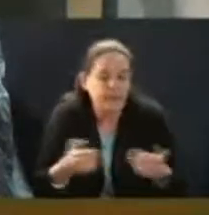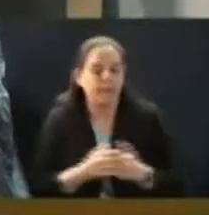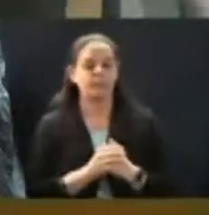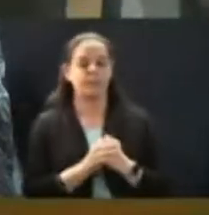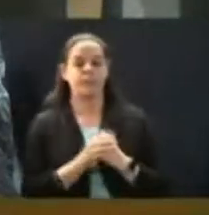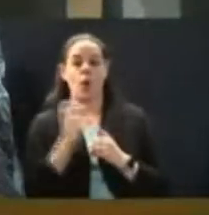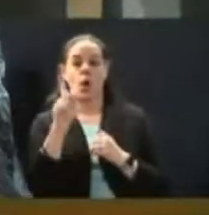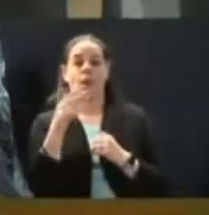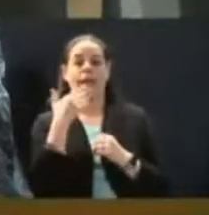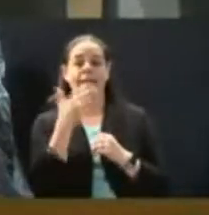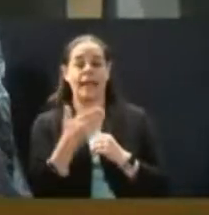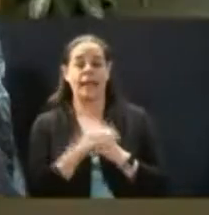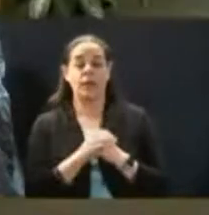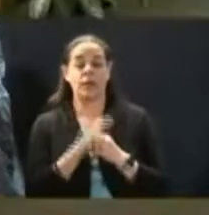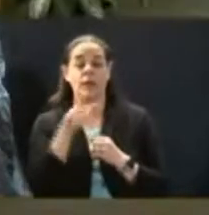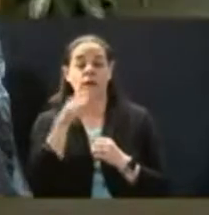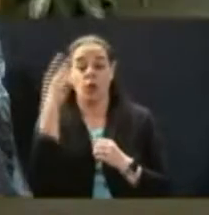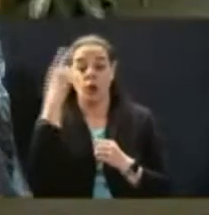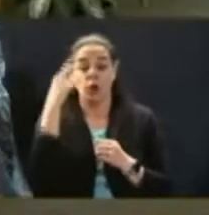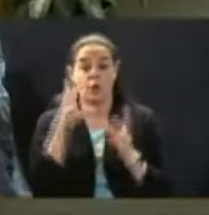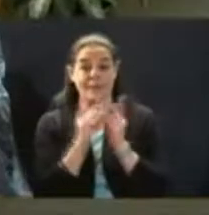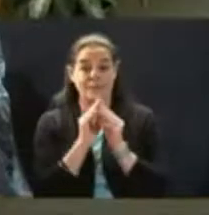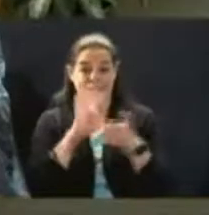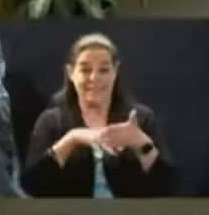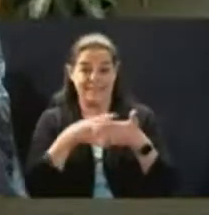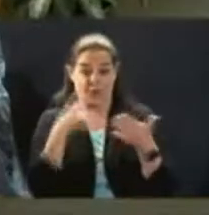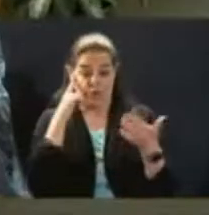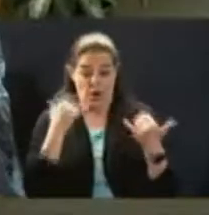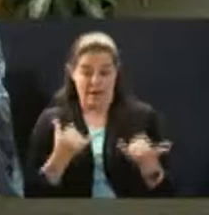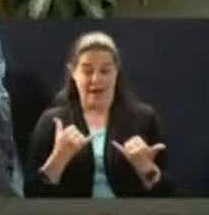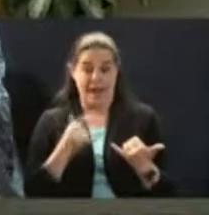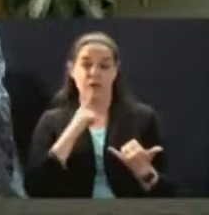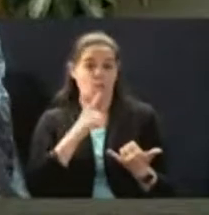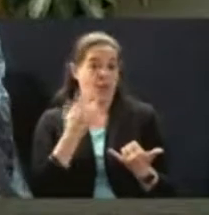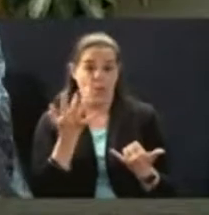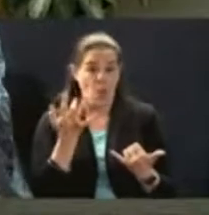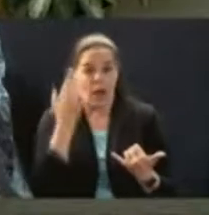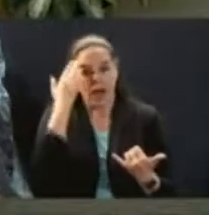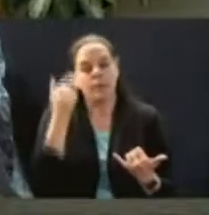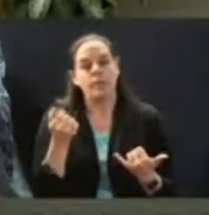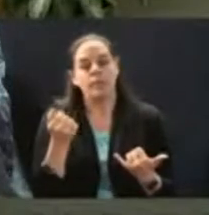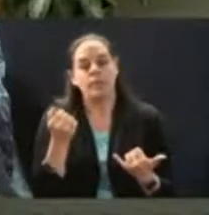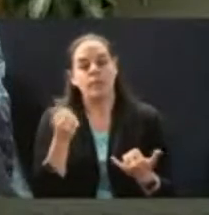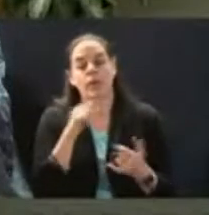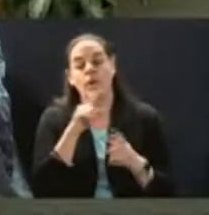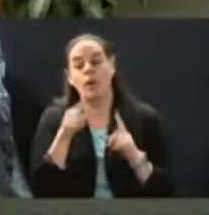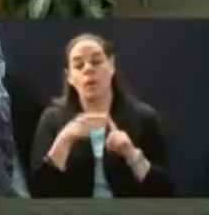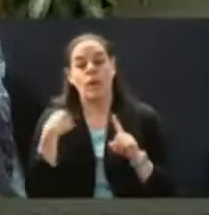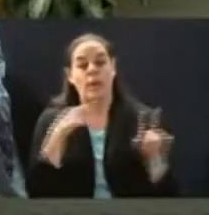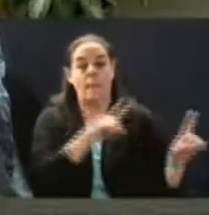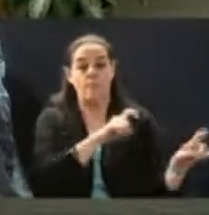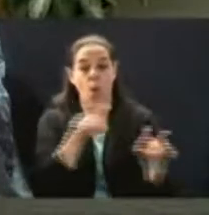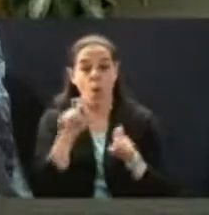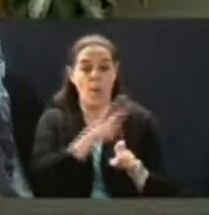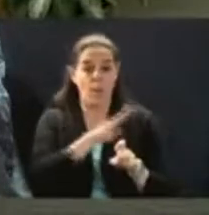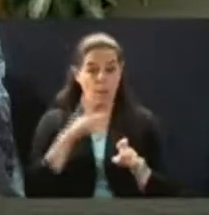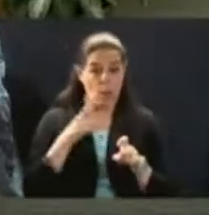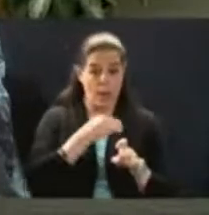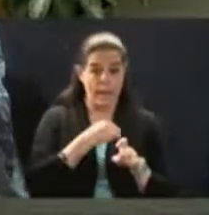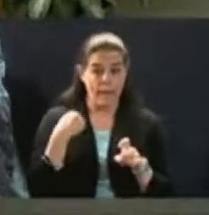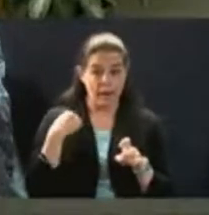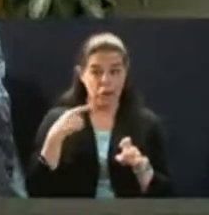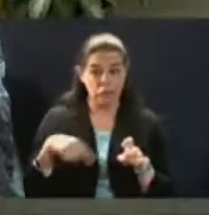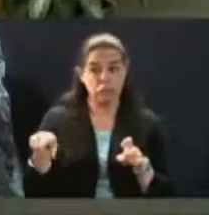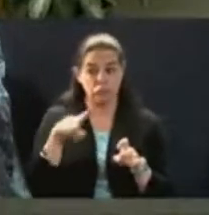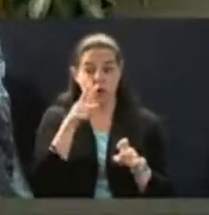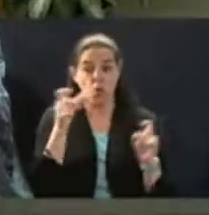Okay, thank you. The reason the meeting was scheduled now is really because when we polled board members were